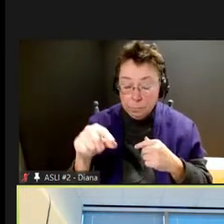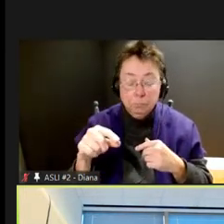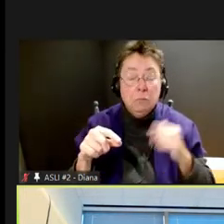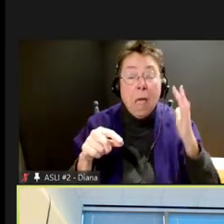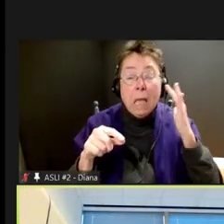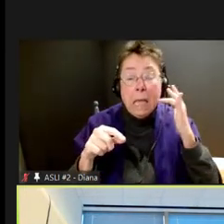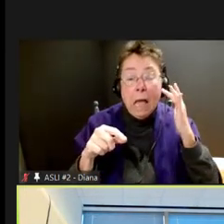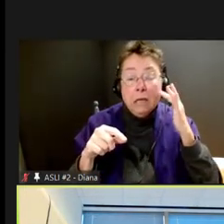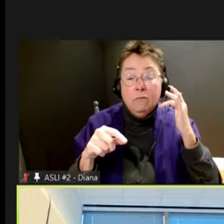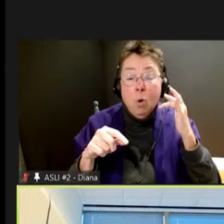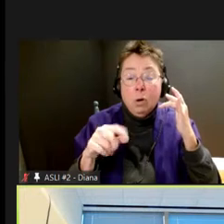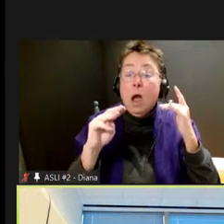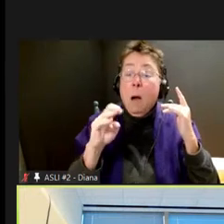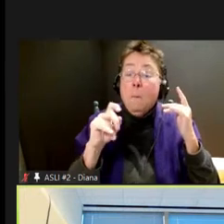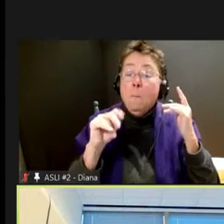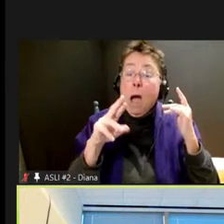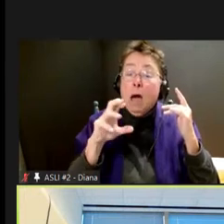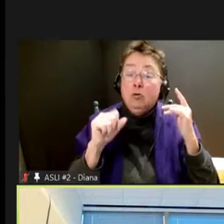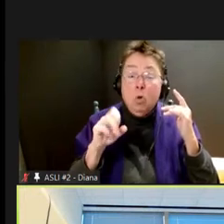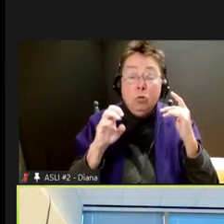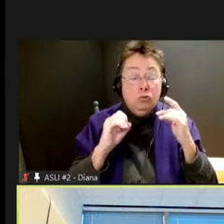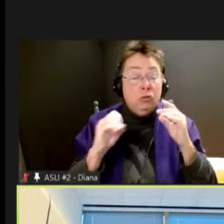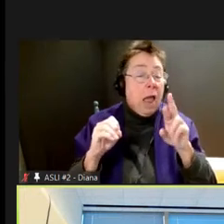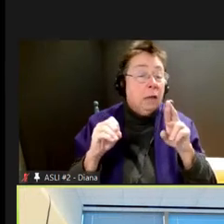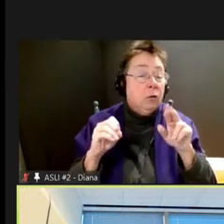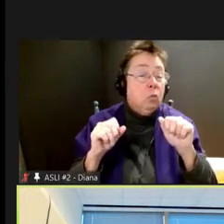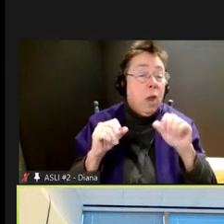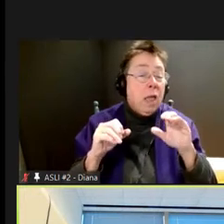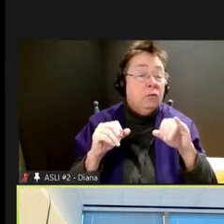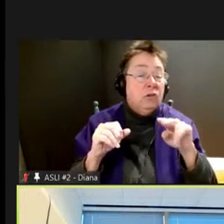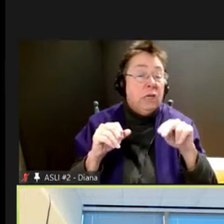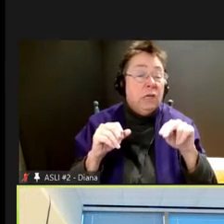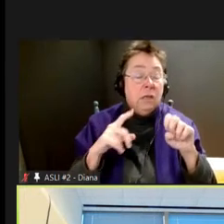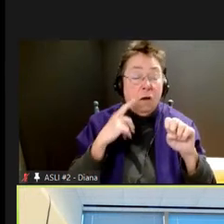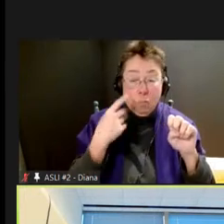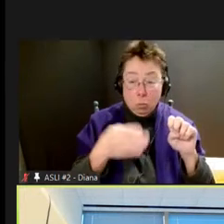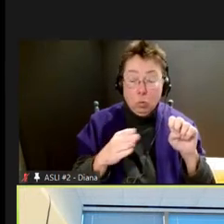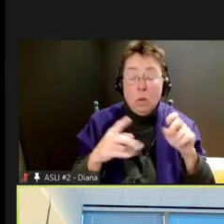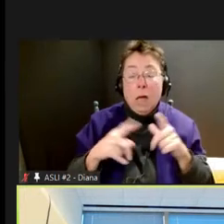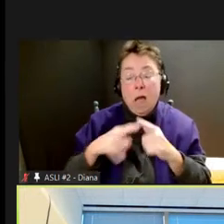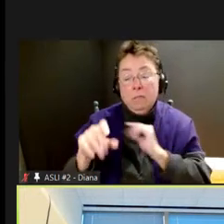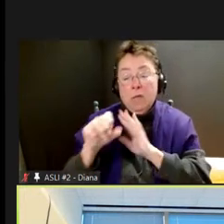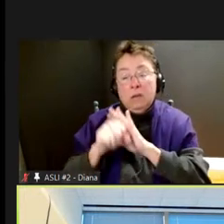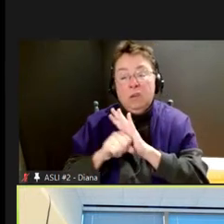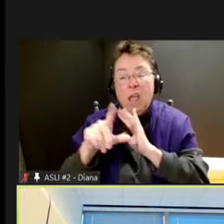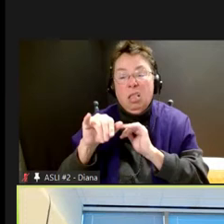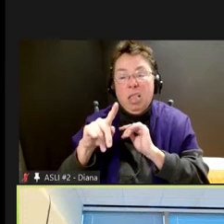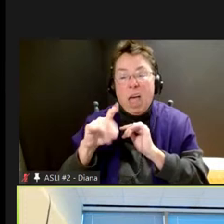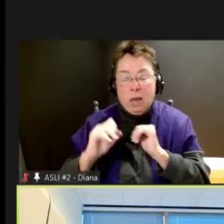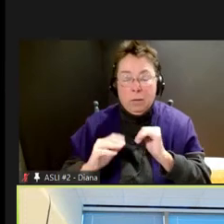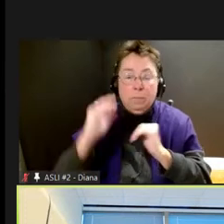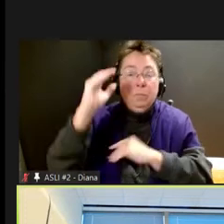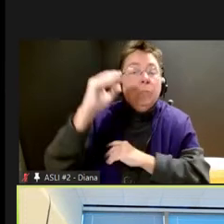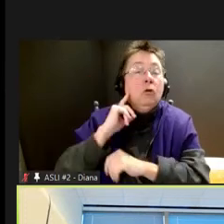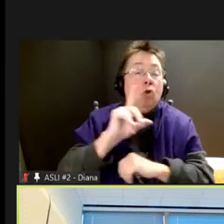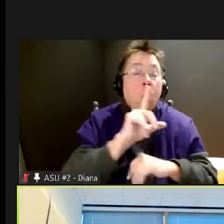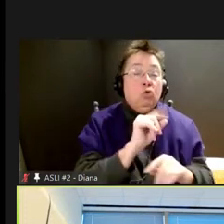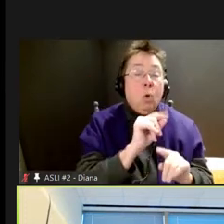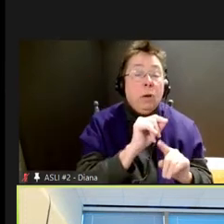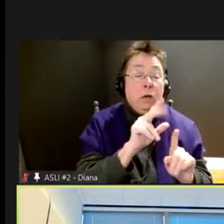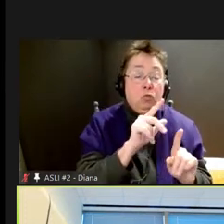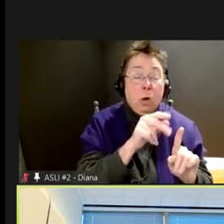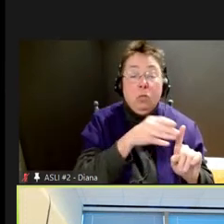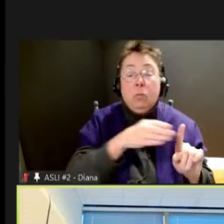California Montrose and Racine stations on the Blue Line, and the State and Lake Elevated station. The 2023 to 2027